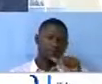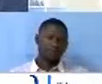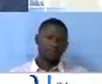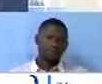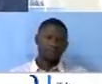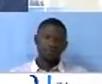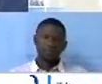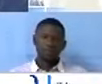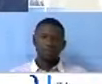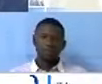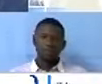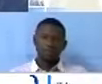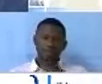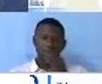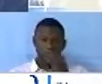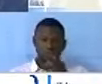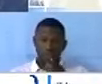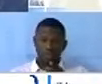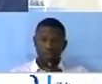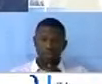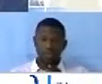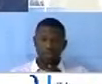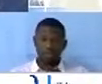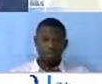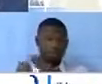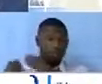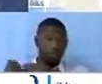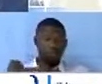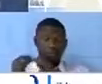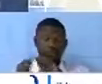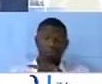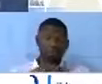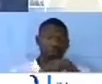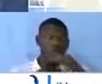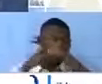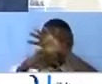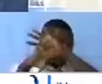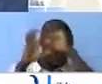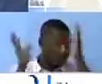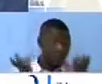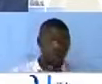Would you say he bears responsibility for what happened there?